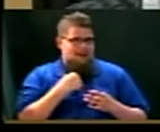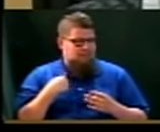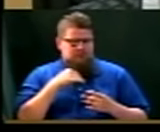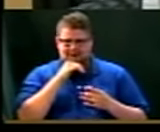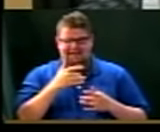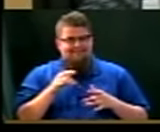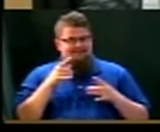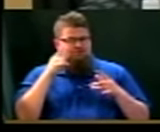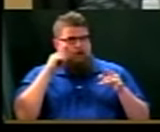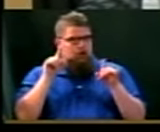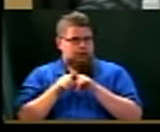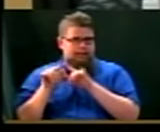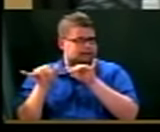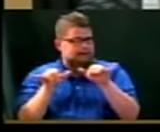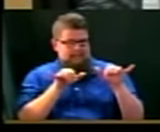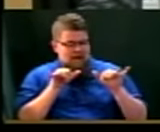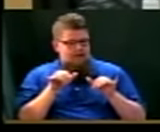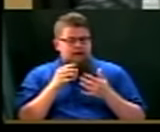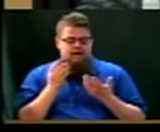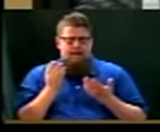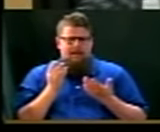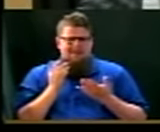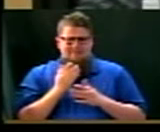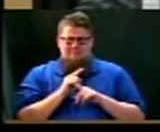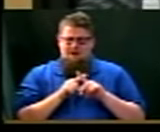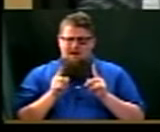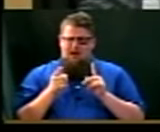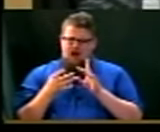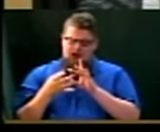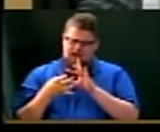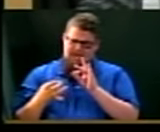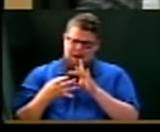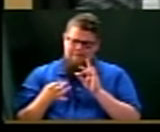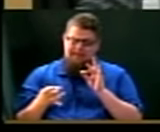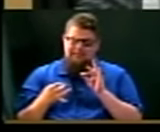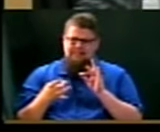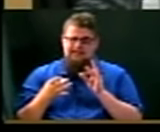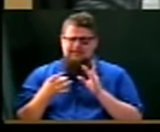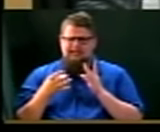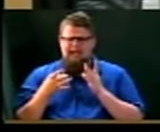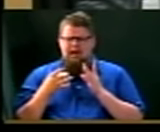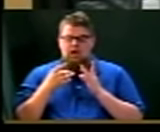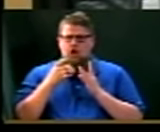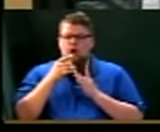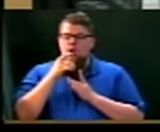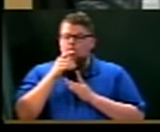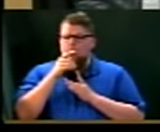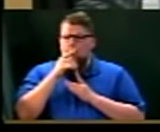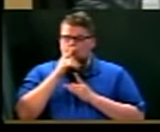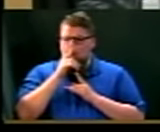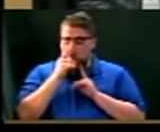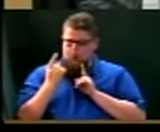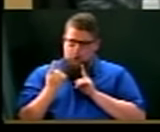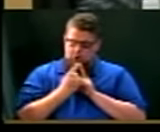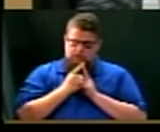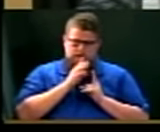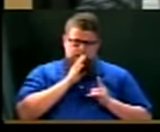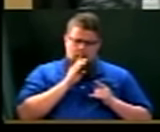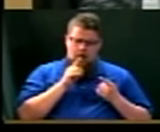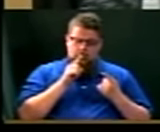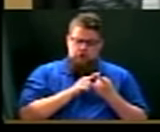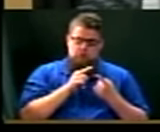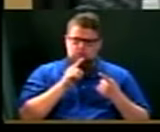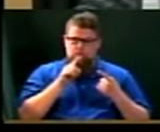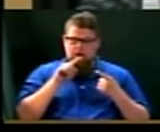And the comments about who was talked to on this plan